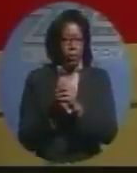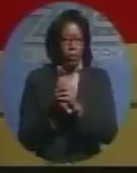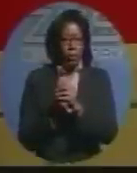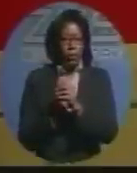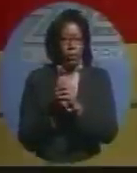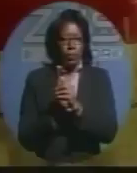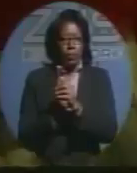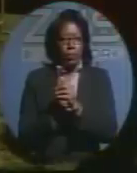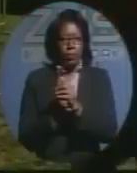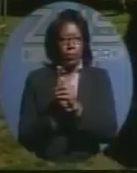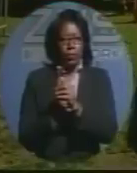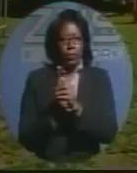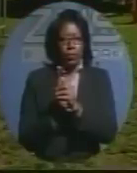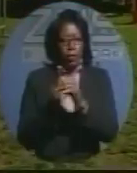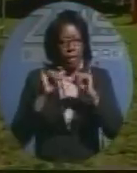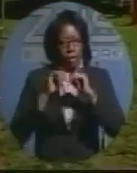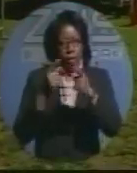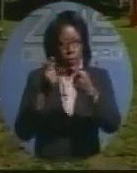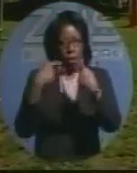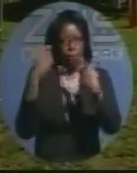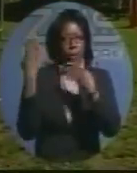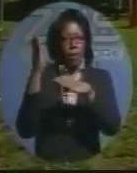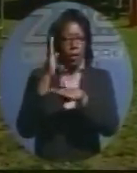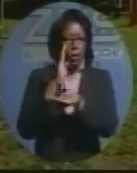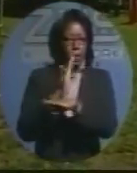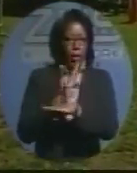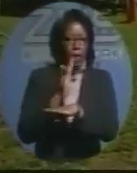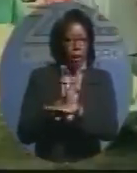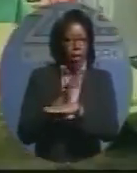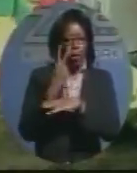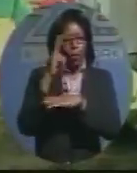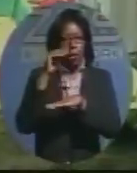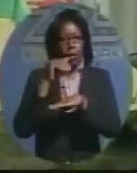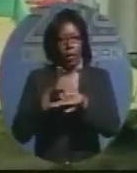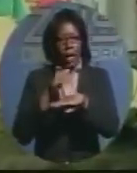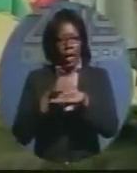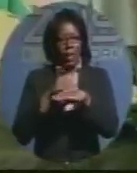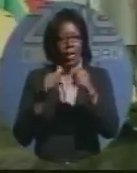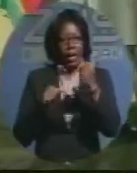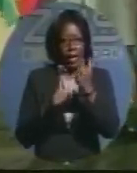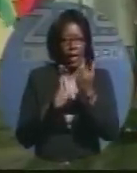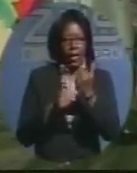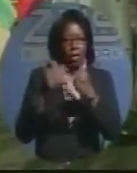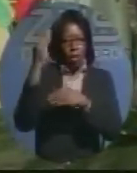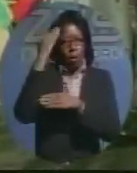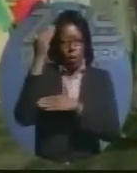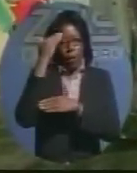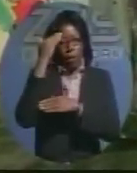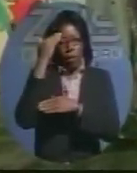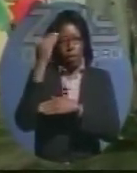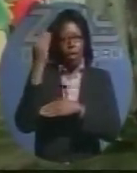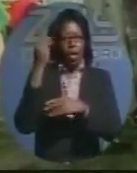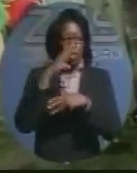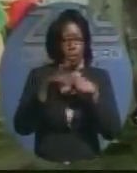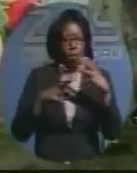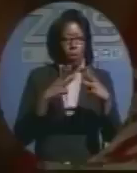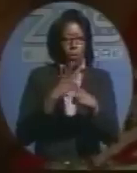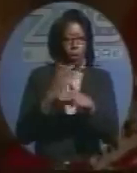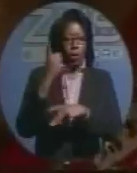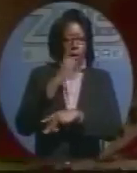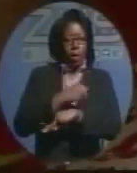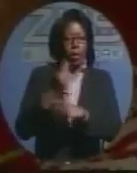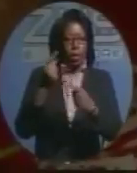News. Well, still to come in the Bahamas tonight, we take a look at AIDS awareness as World AIDS Day approaches.